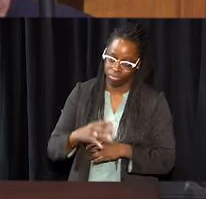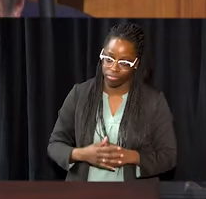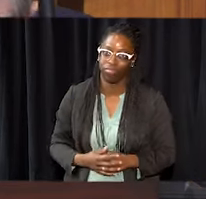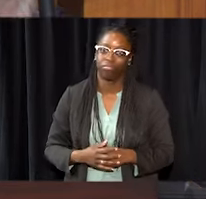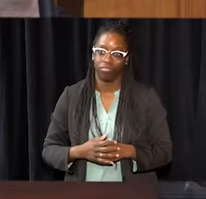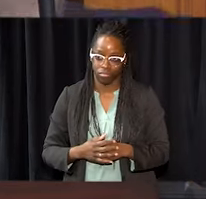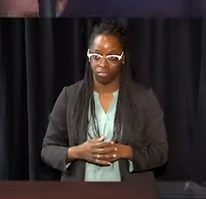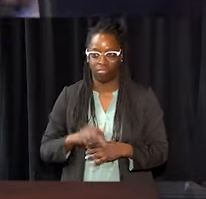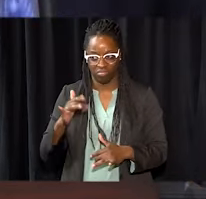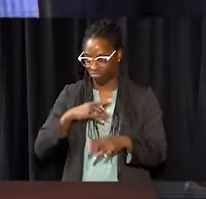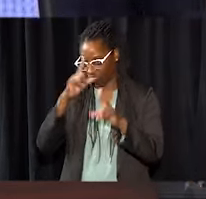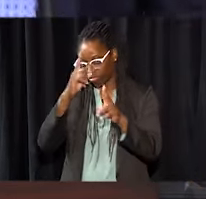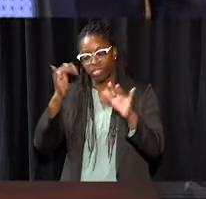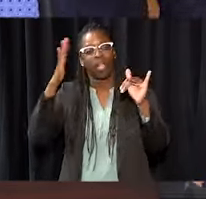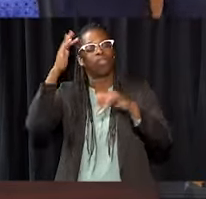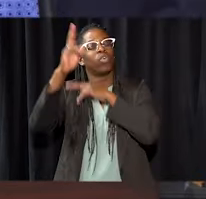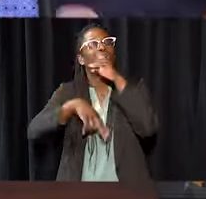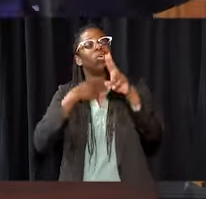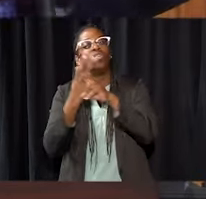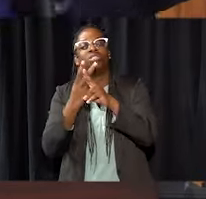Let's do it.